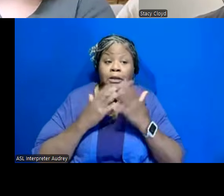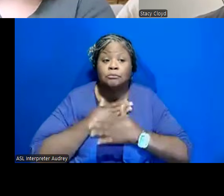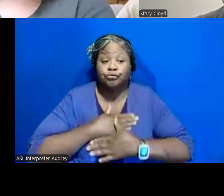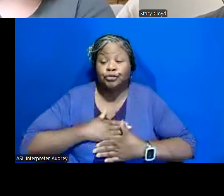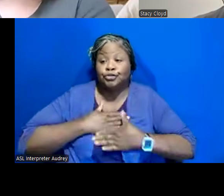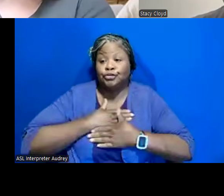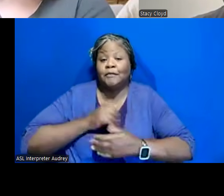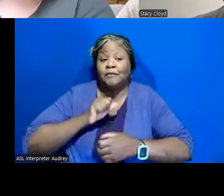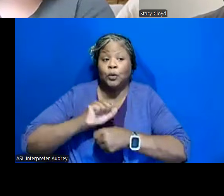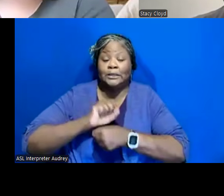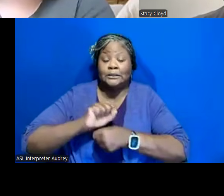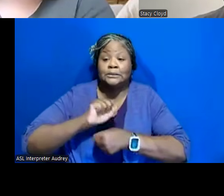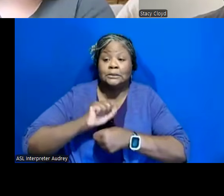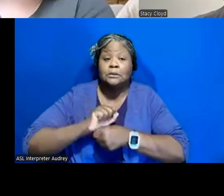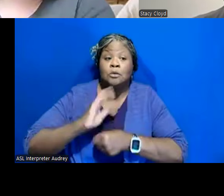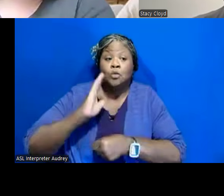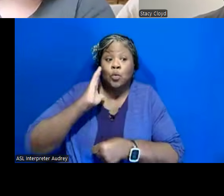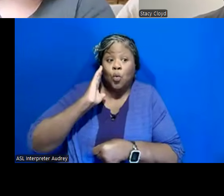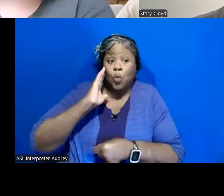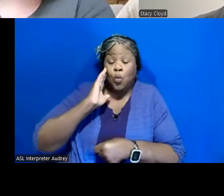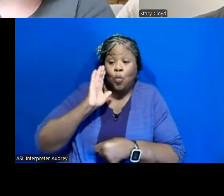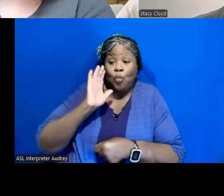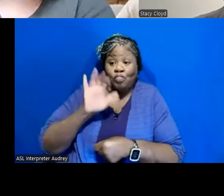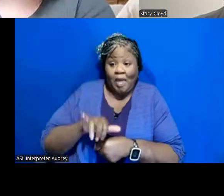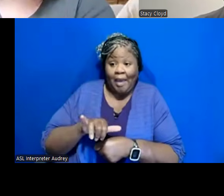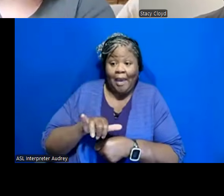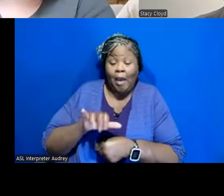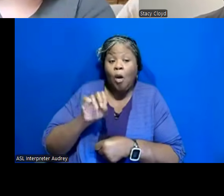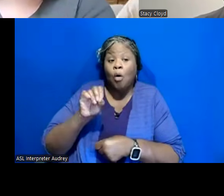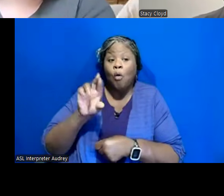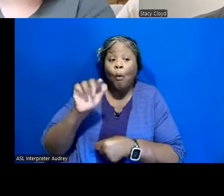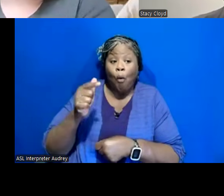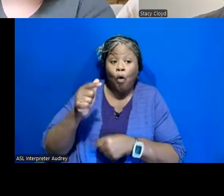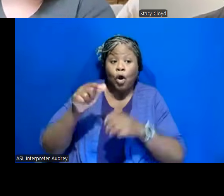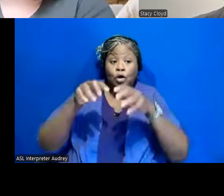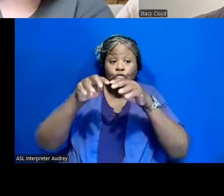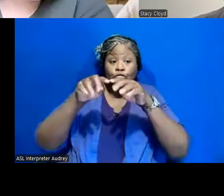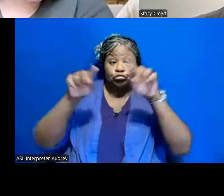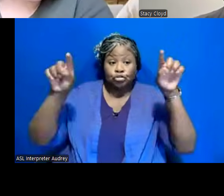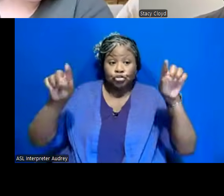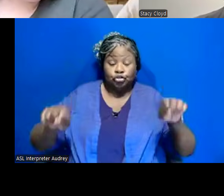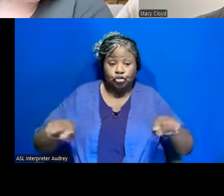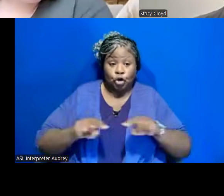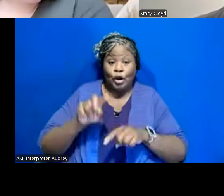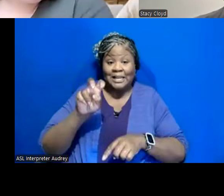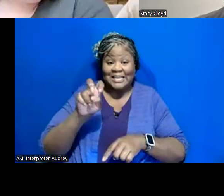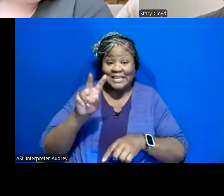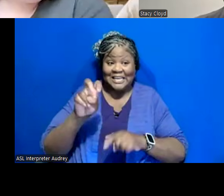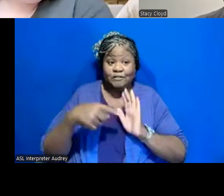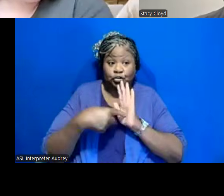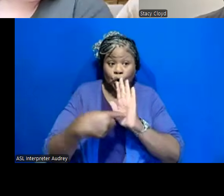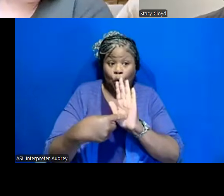SSA employees. Know that org chart that Eve showed may have a lot of gaps in it right